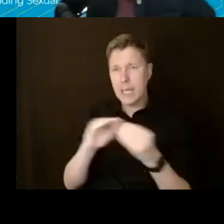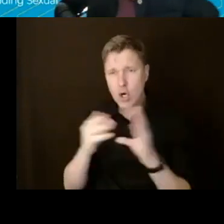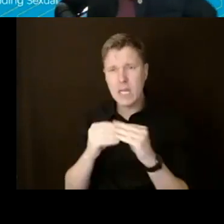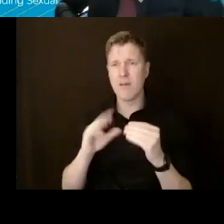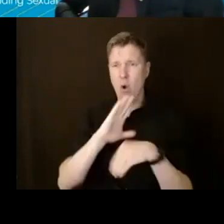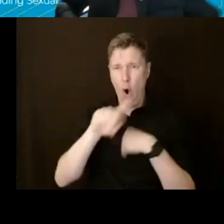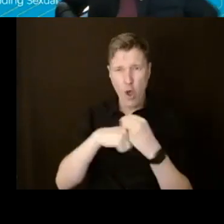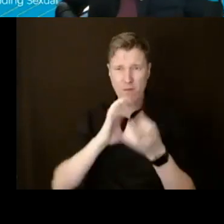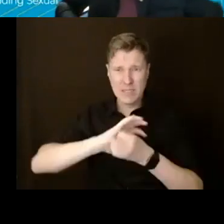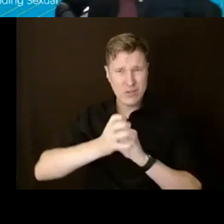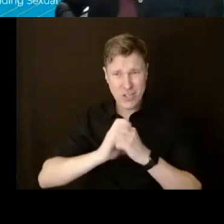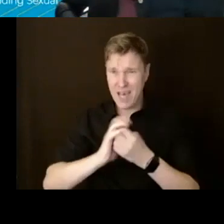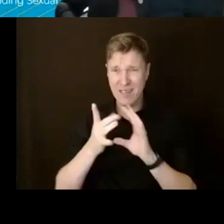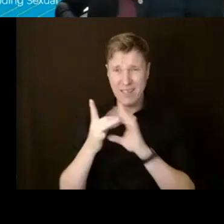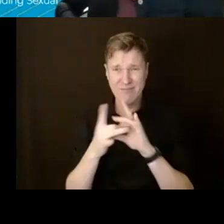just awesome. Thank you.